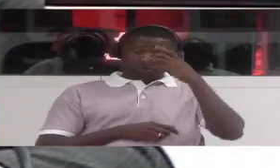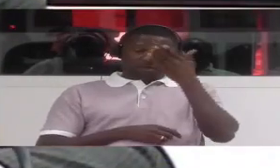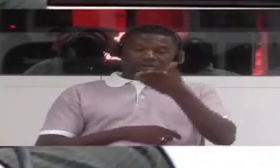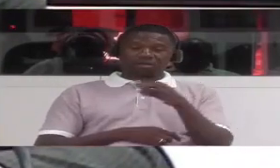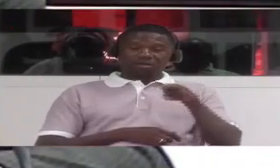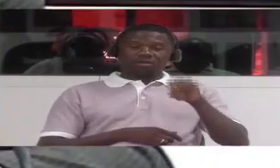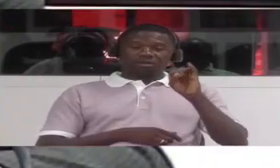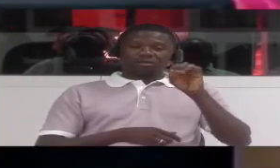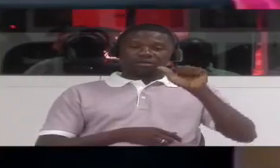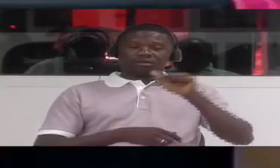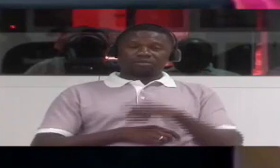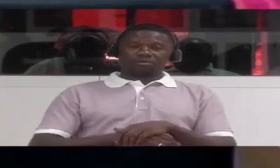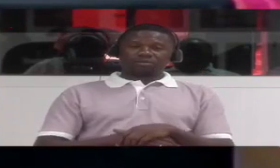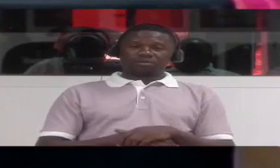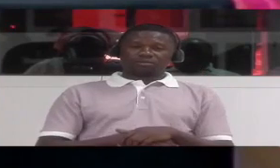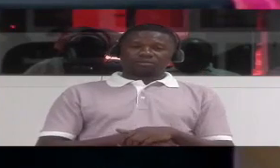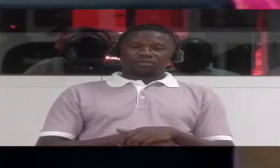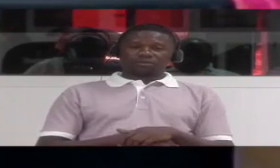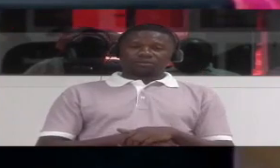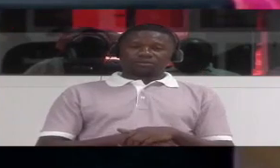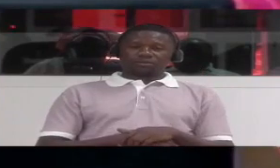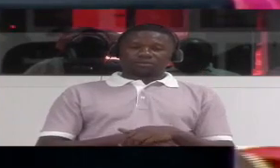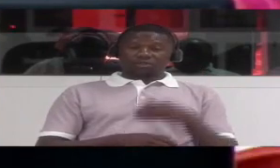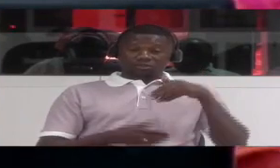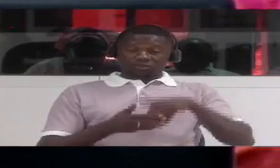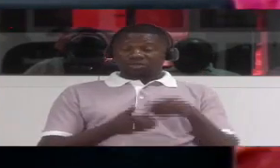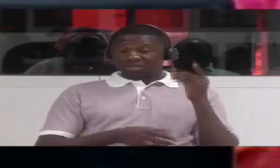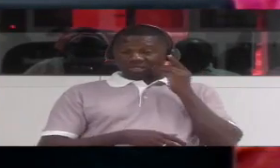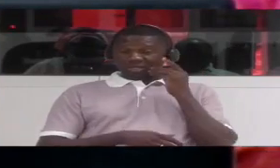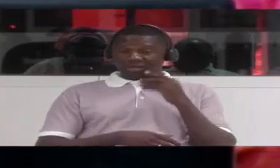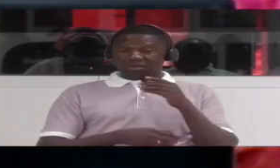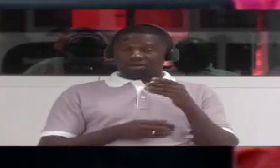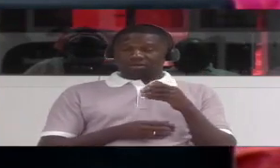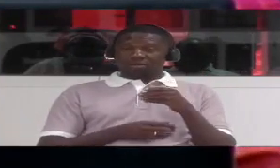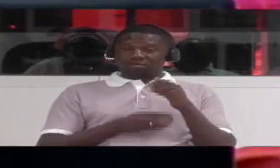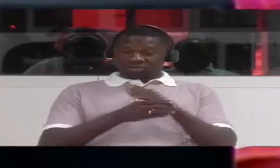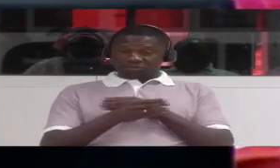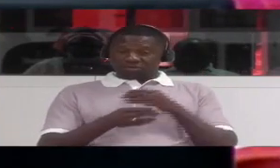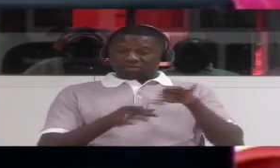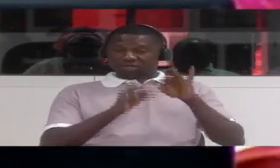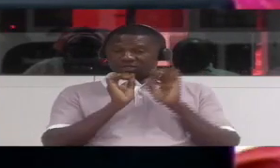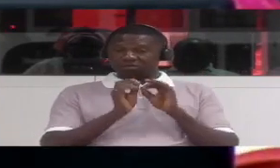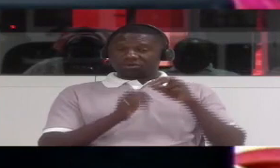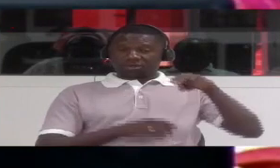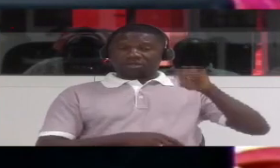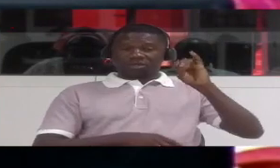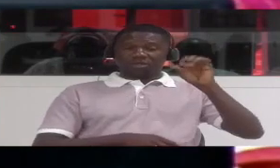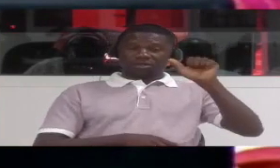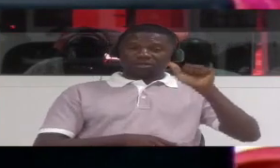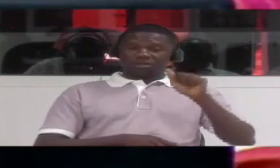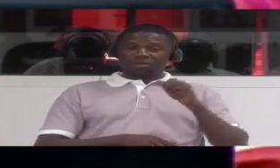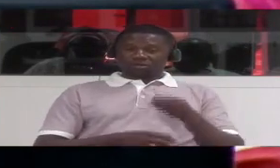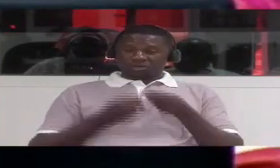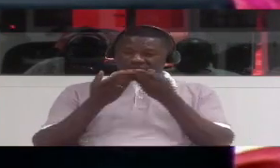So during the day, prior to being taken to the NIA, were you informed of any other information as to why you were being